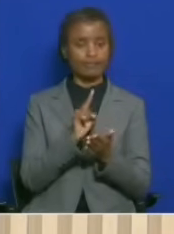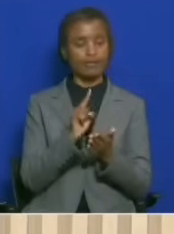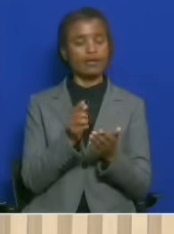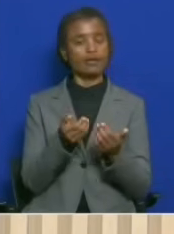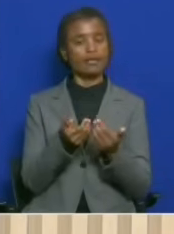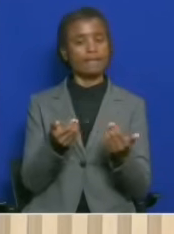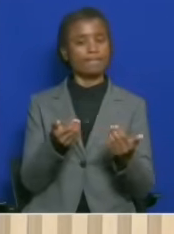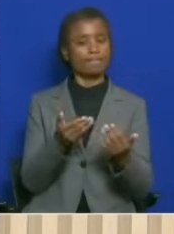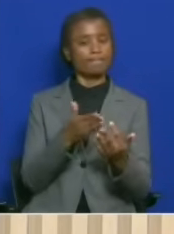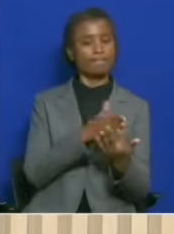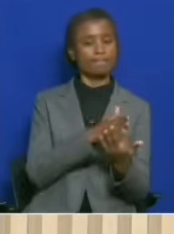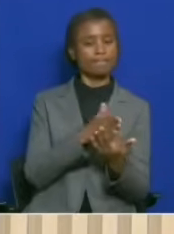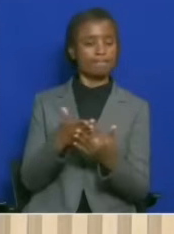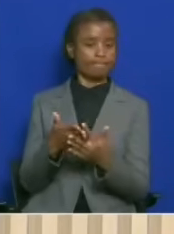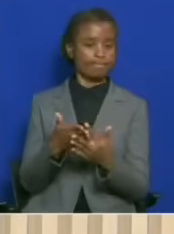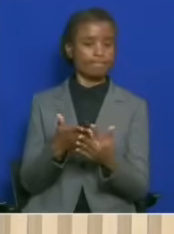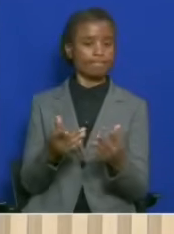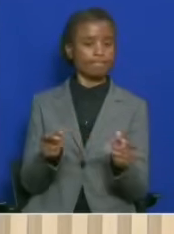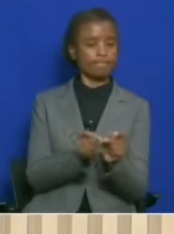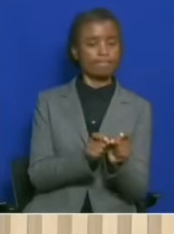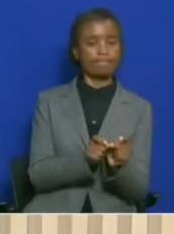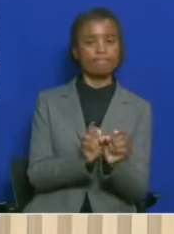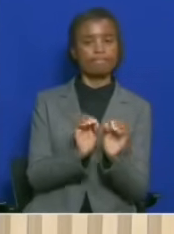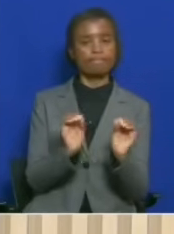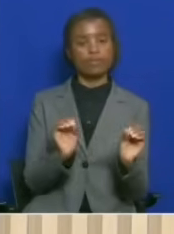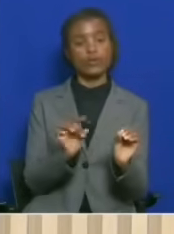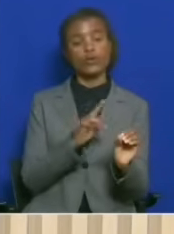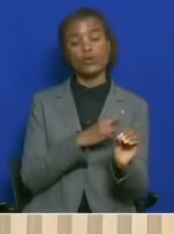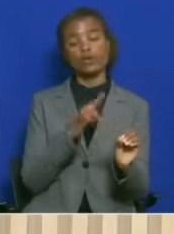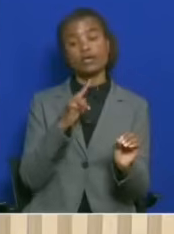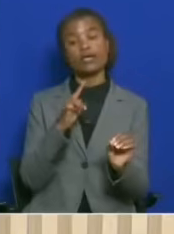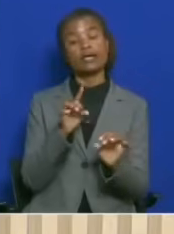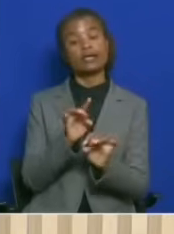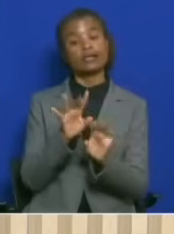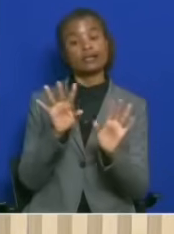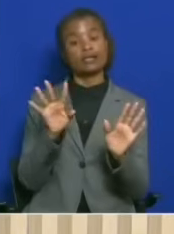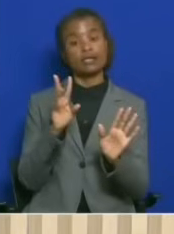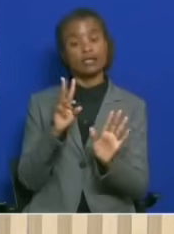obvious that the communications are not happening on only one platform.